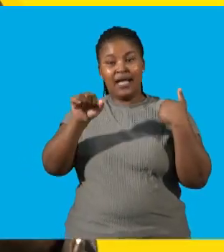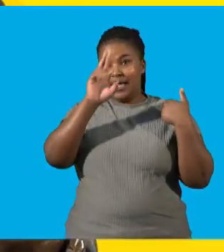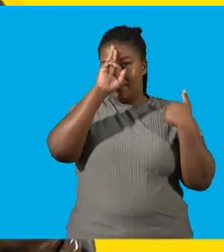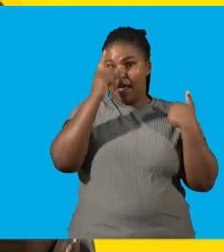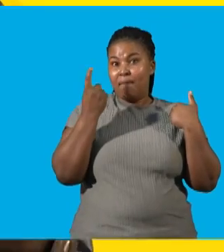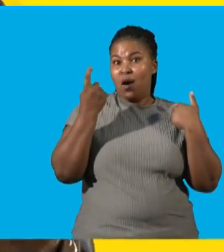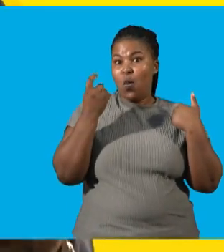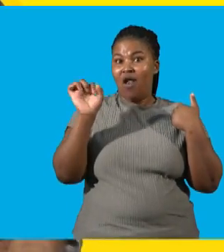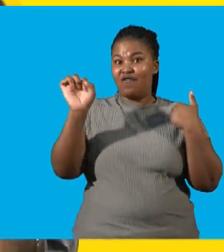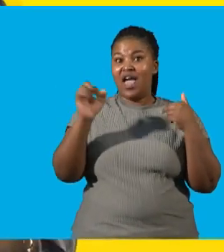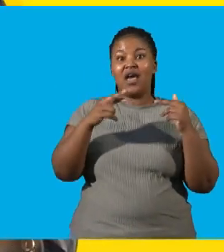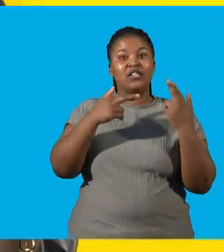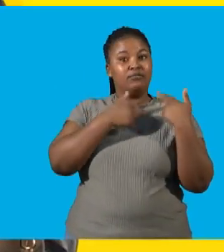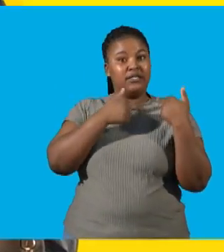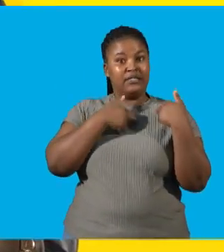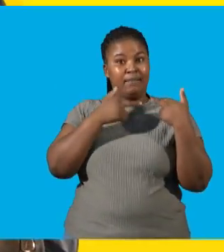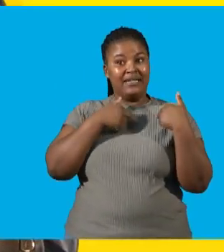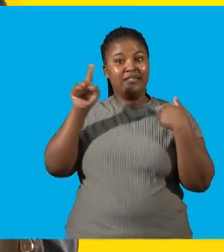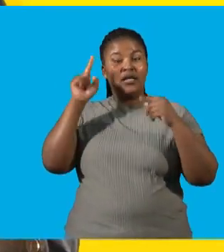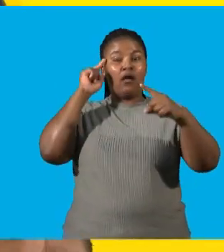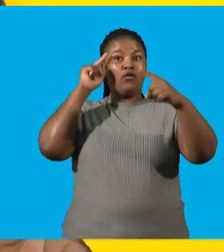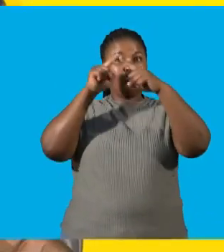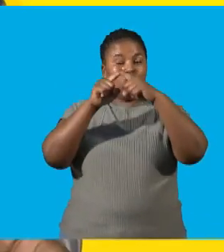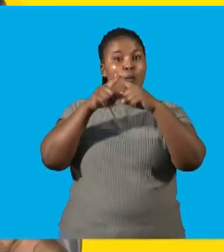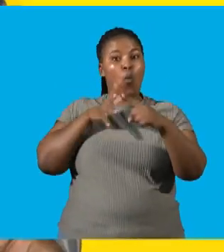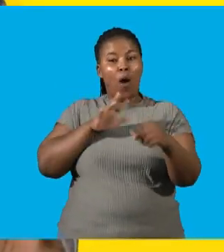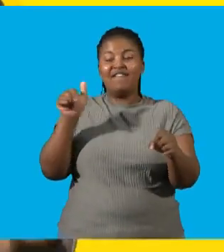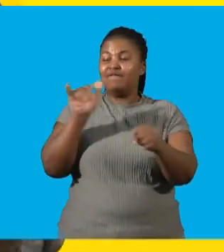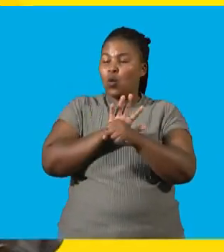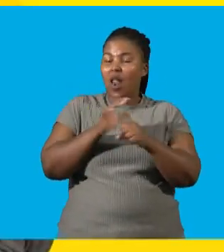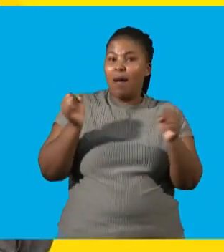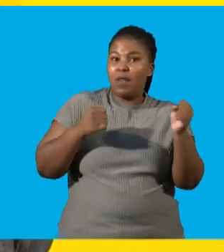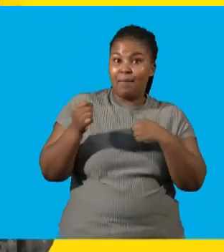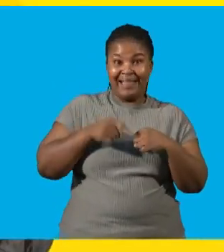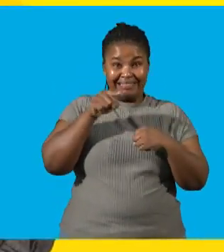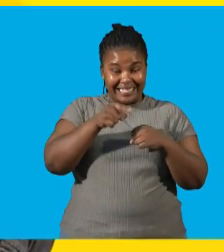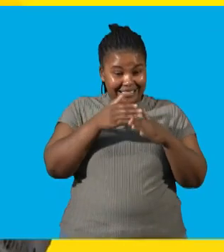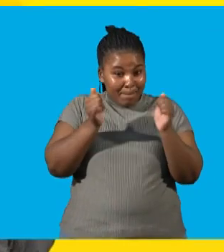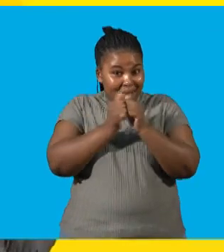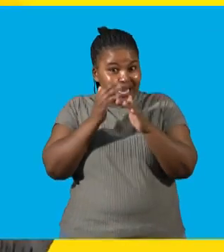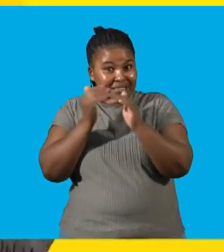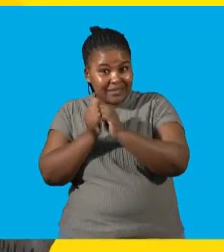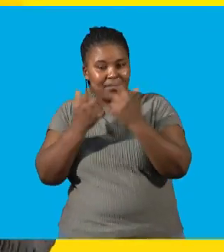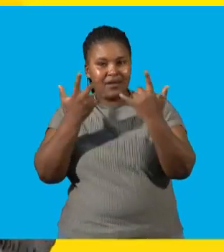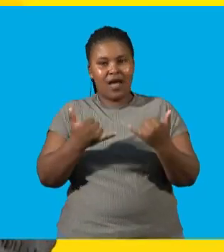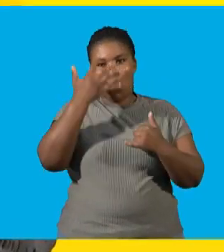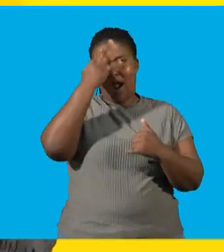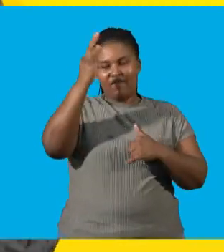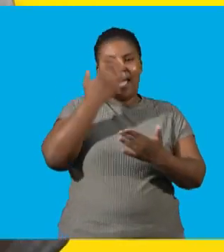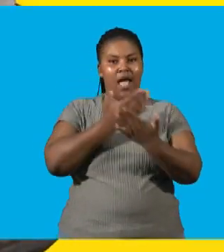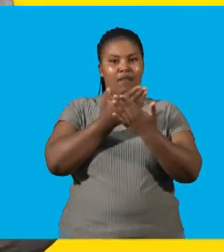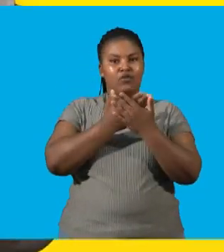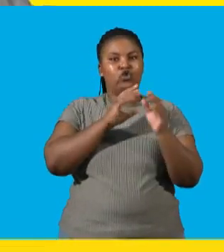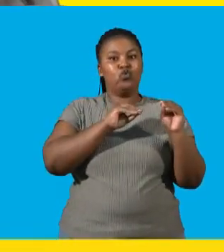it's one of their macroeconomic objectives to achieve full employment. So this partnership enables the government to